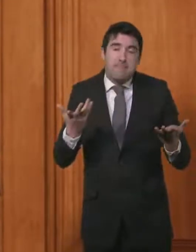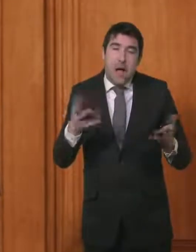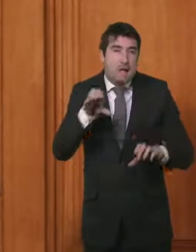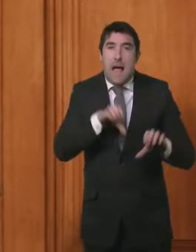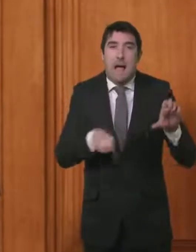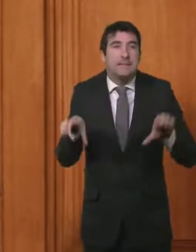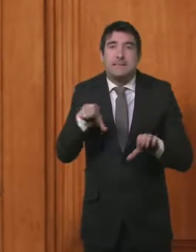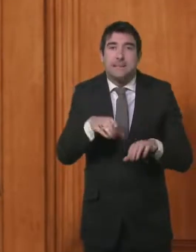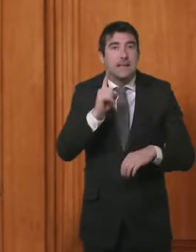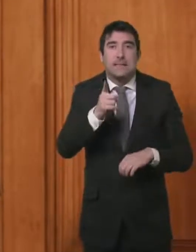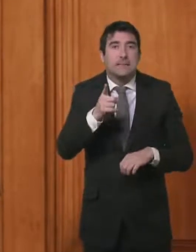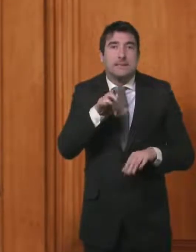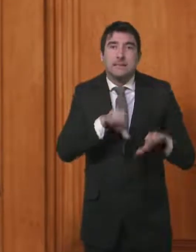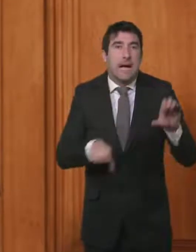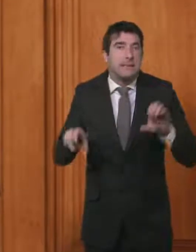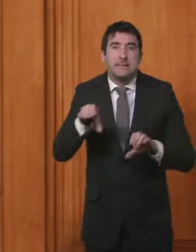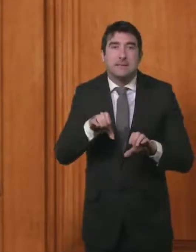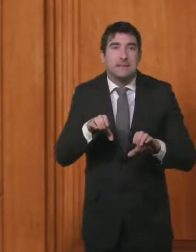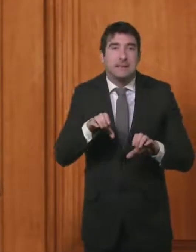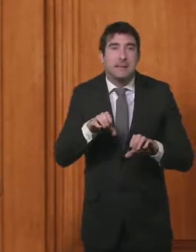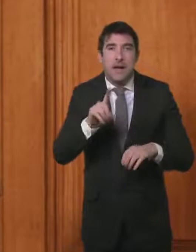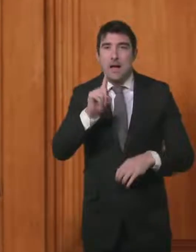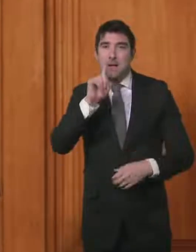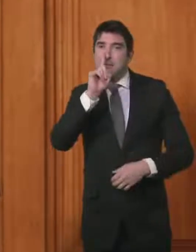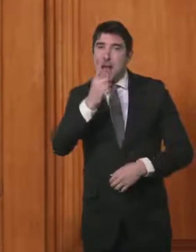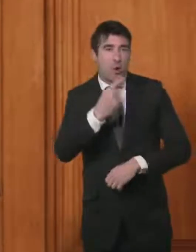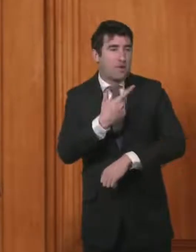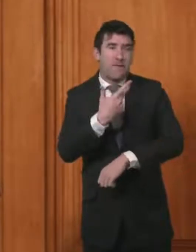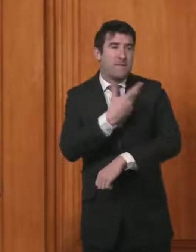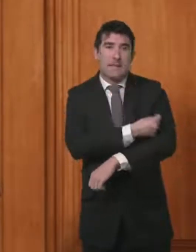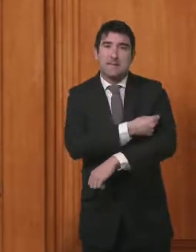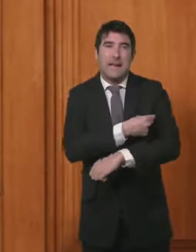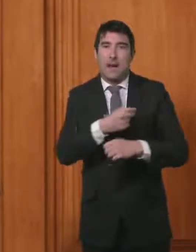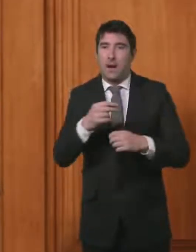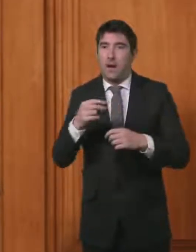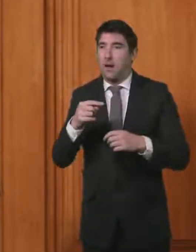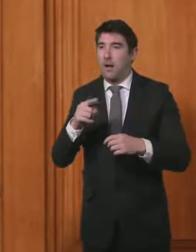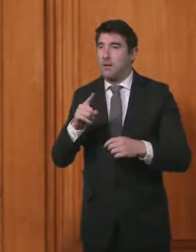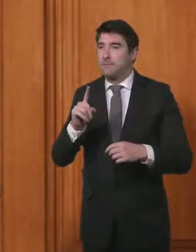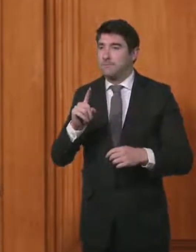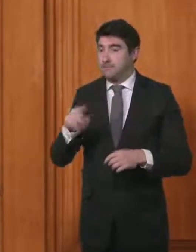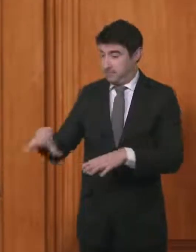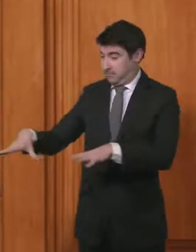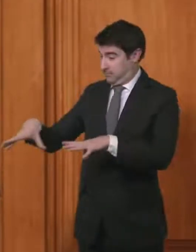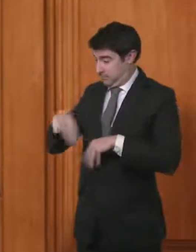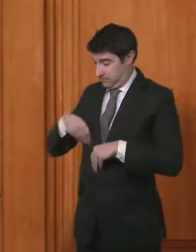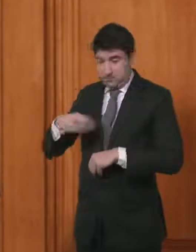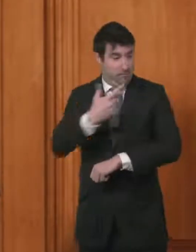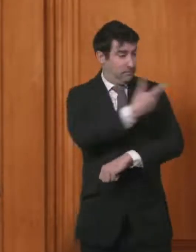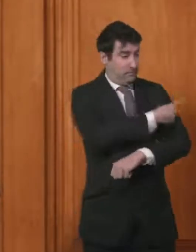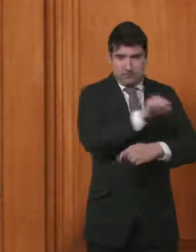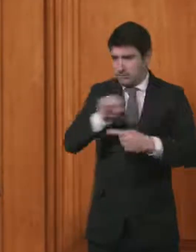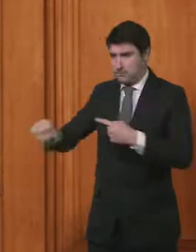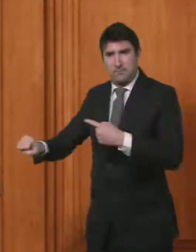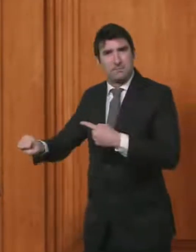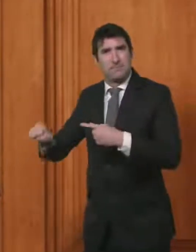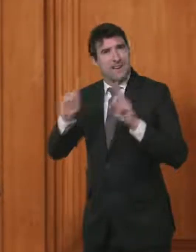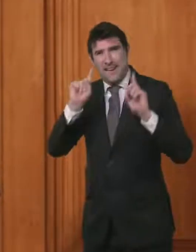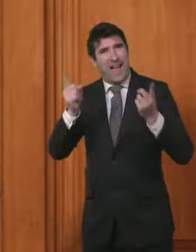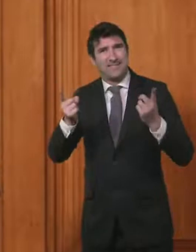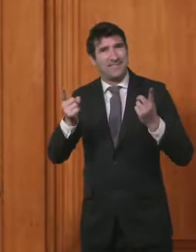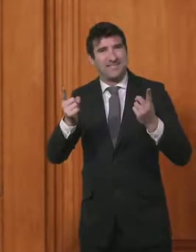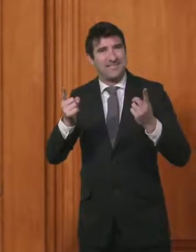work faster than its design gives it the capability to do. Again. And typically,